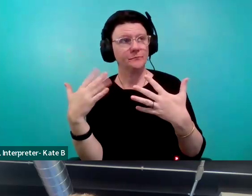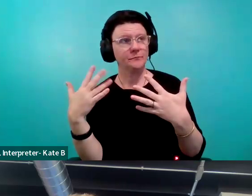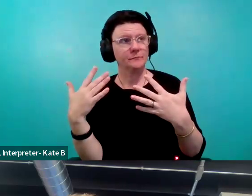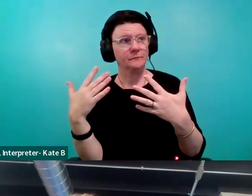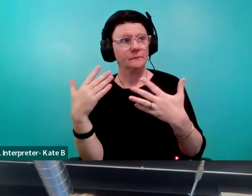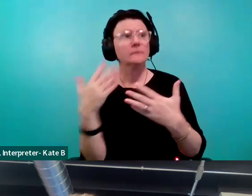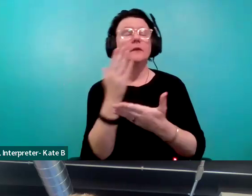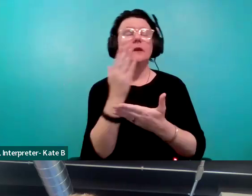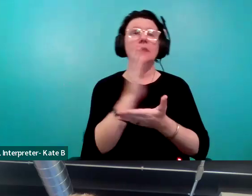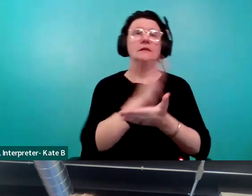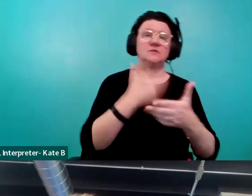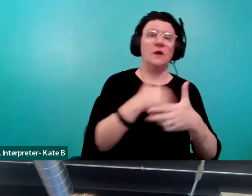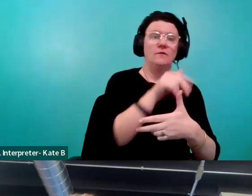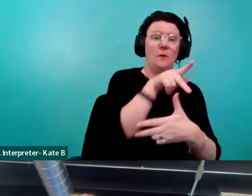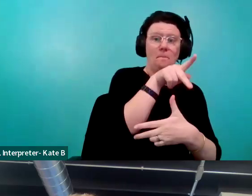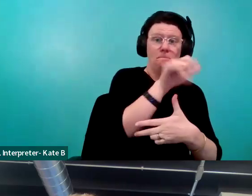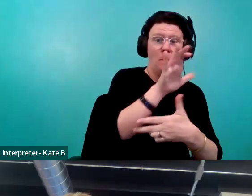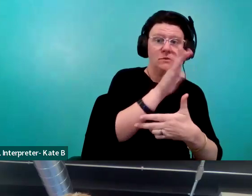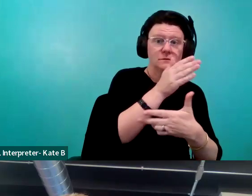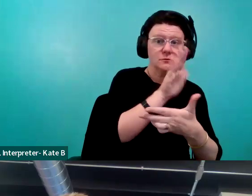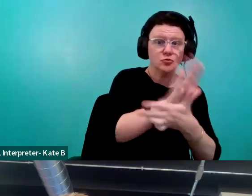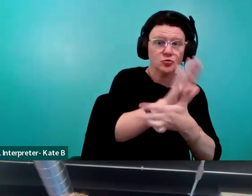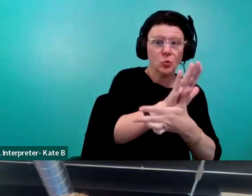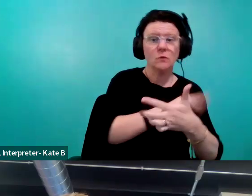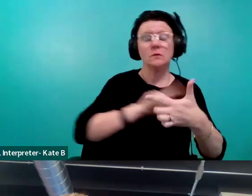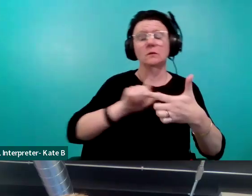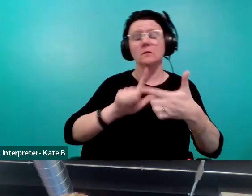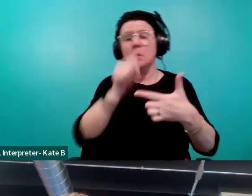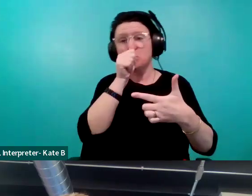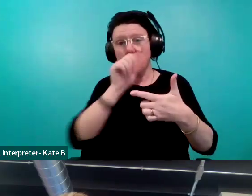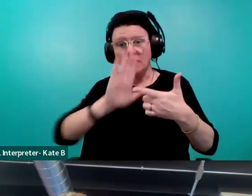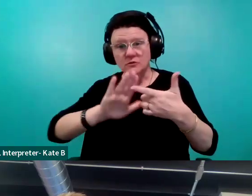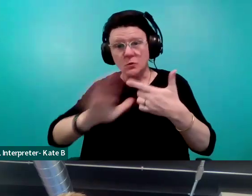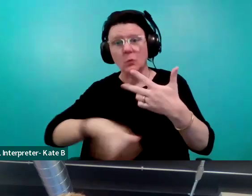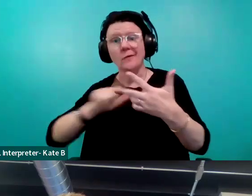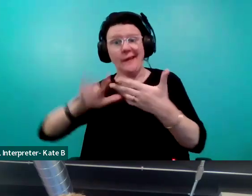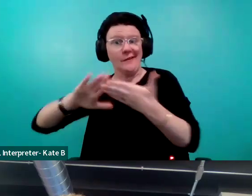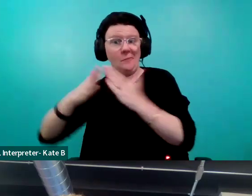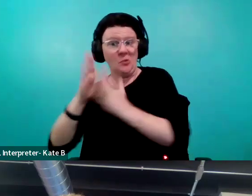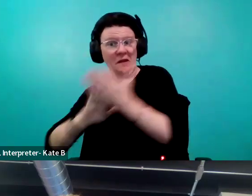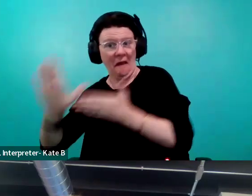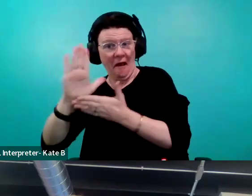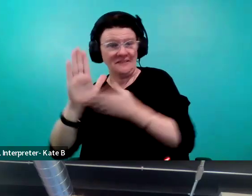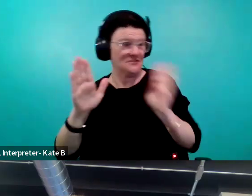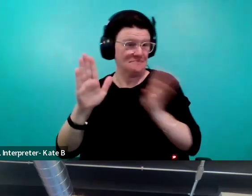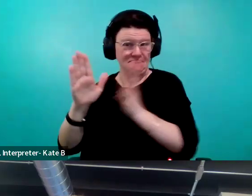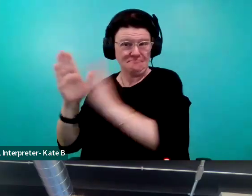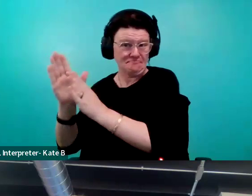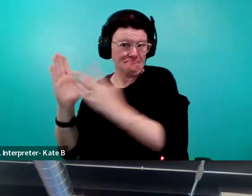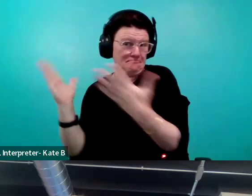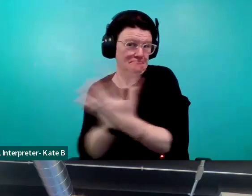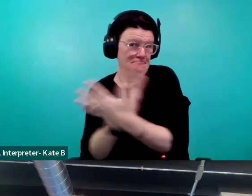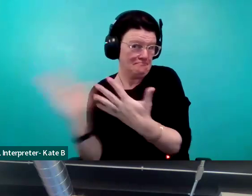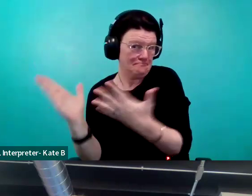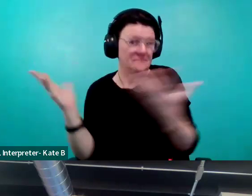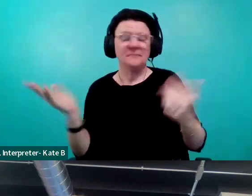school, a private school, and a community college that all three have one of these programs. And what we are trying